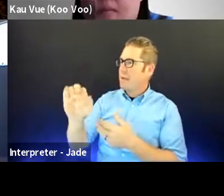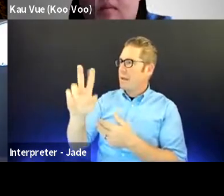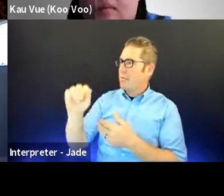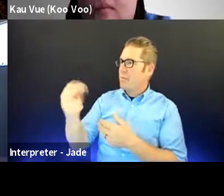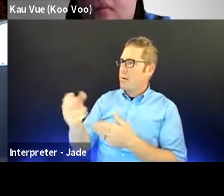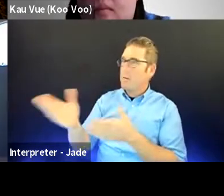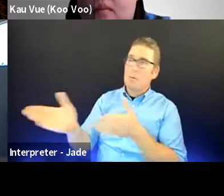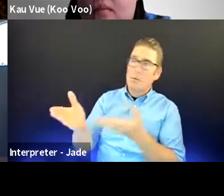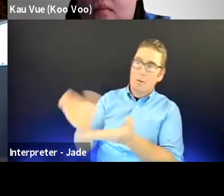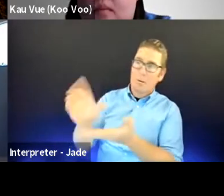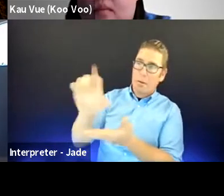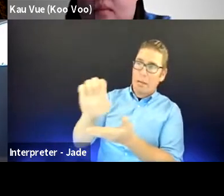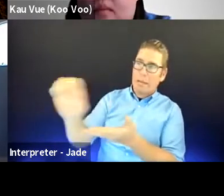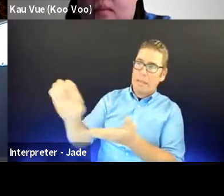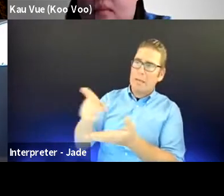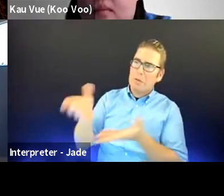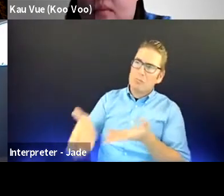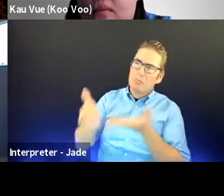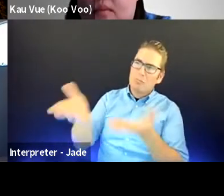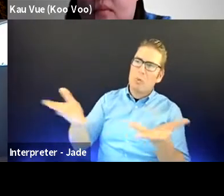community college?